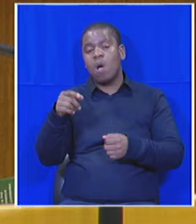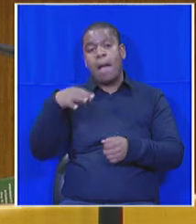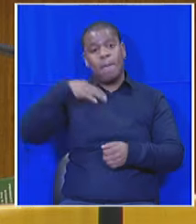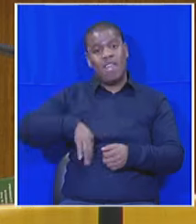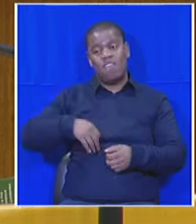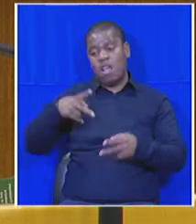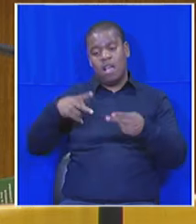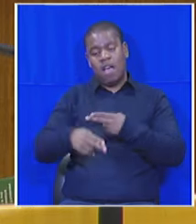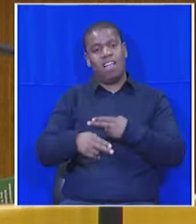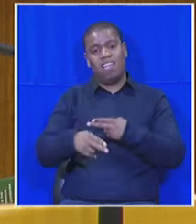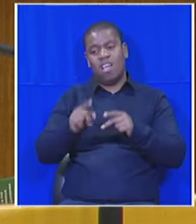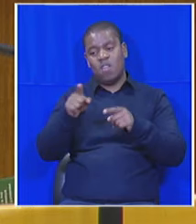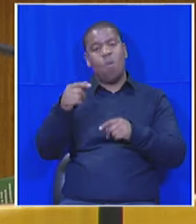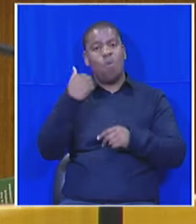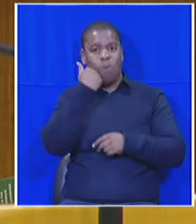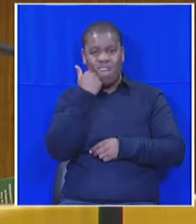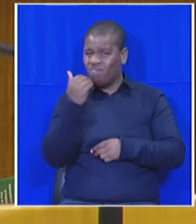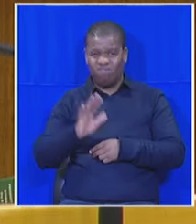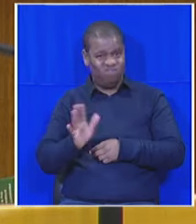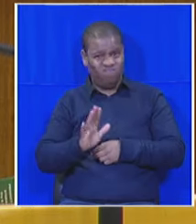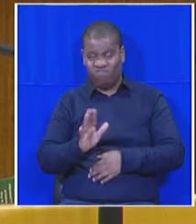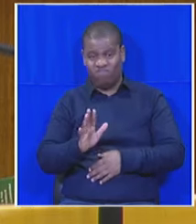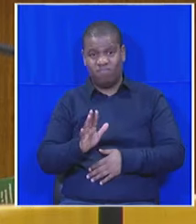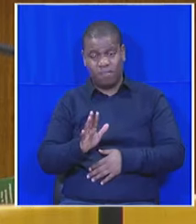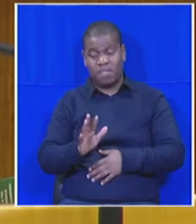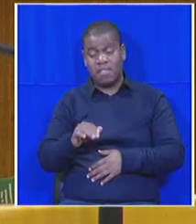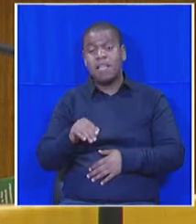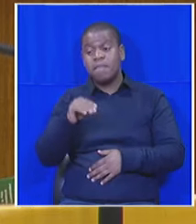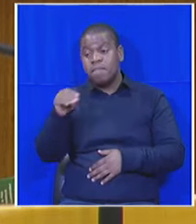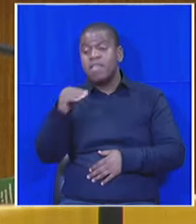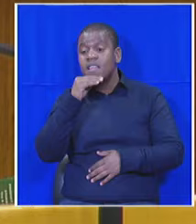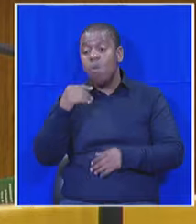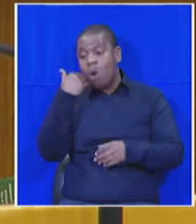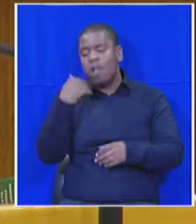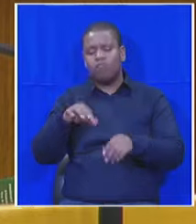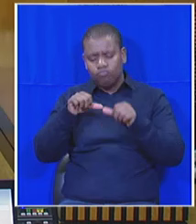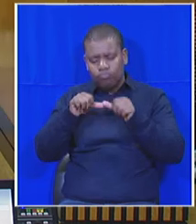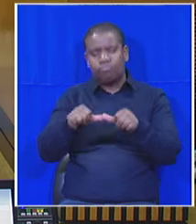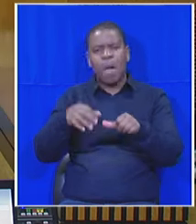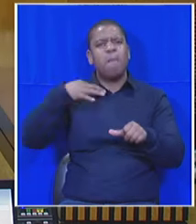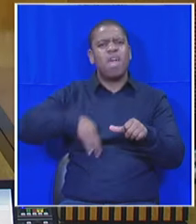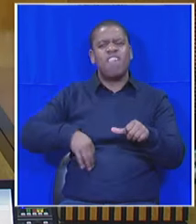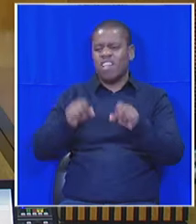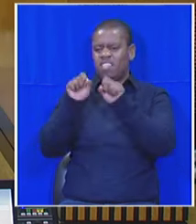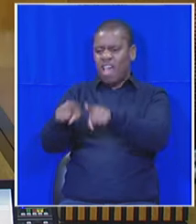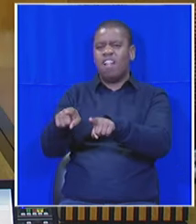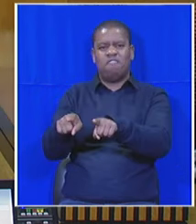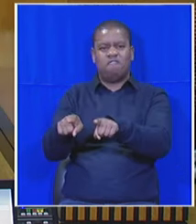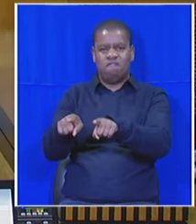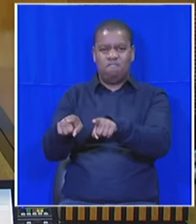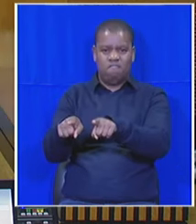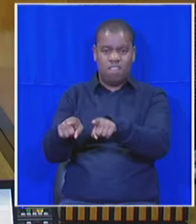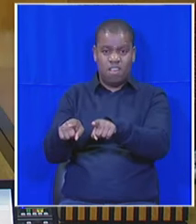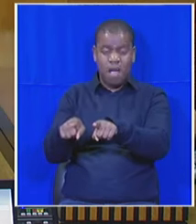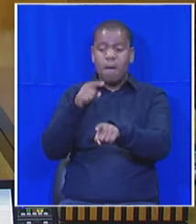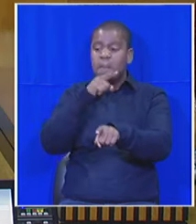Phela bajwayele ukudla bodwa. Siyabonga bengabokufika kuleli sesiphelile lizwe. Siyayisupporta le